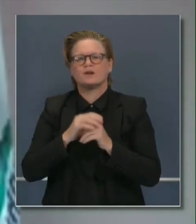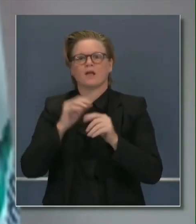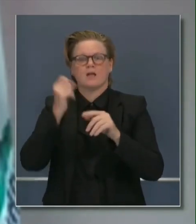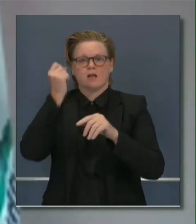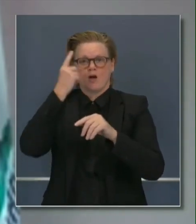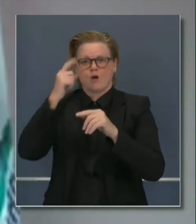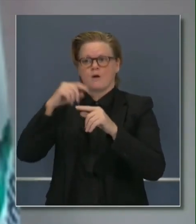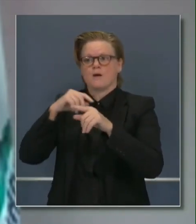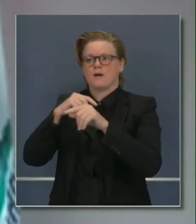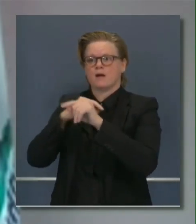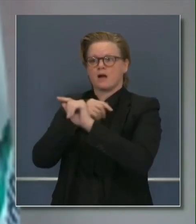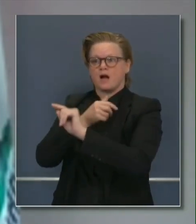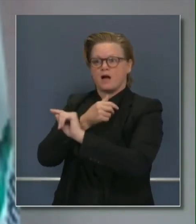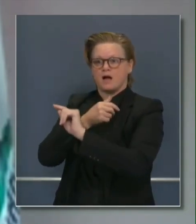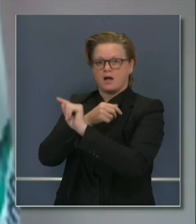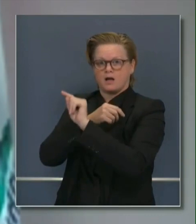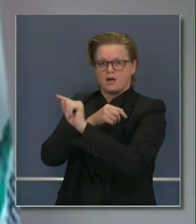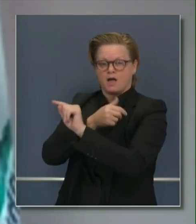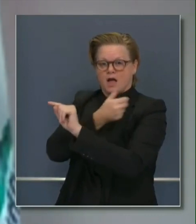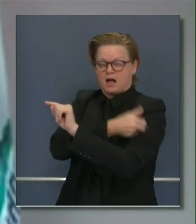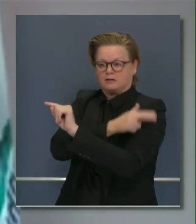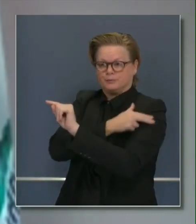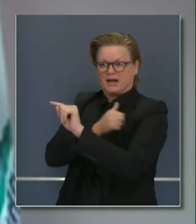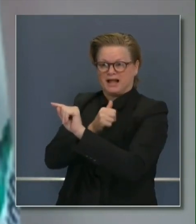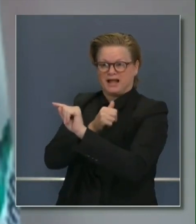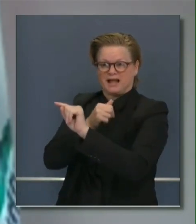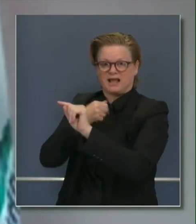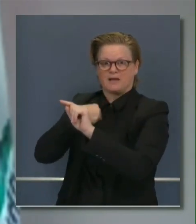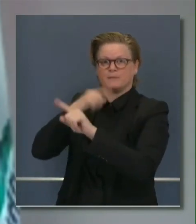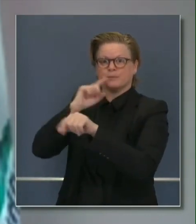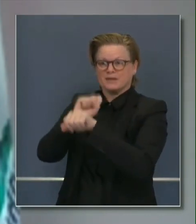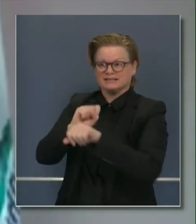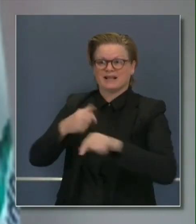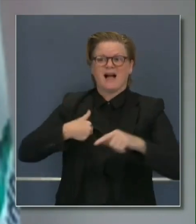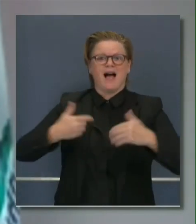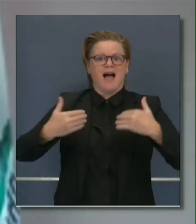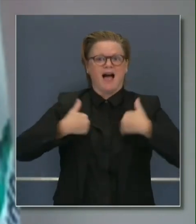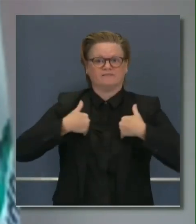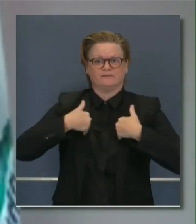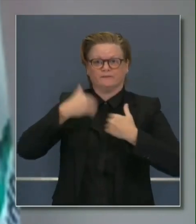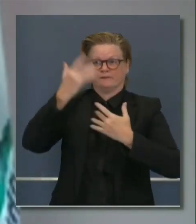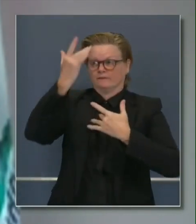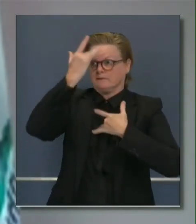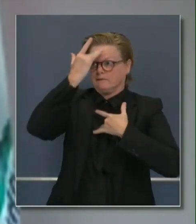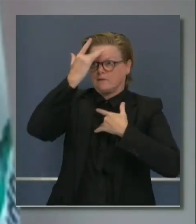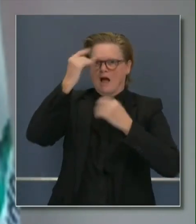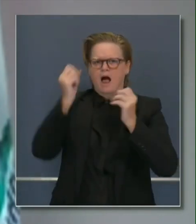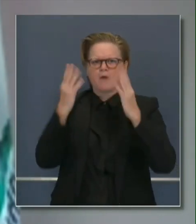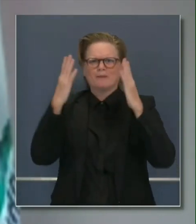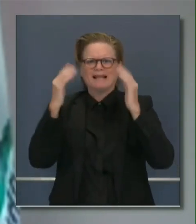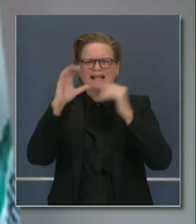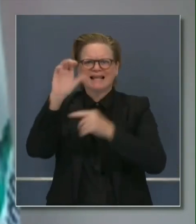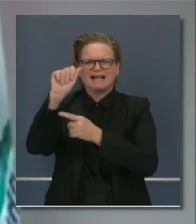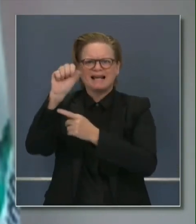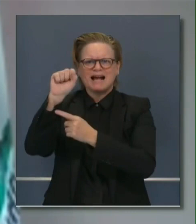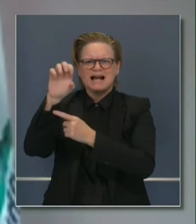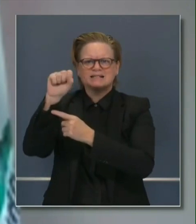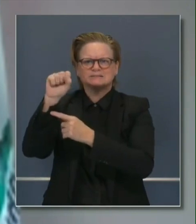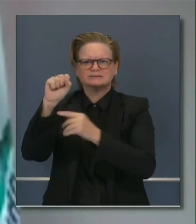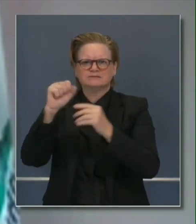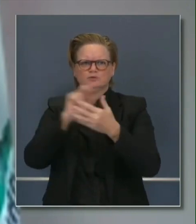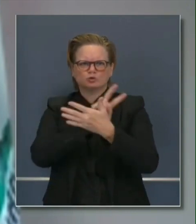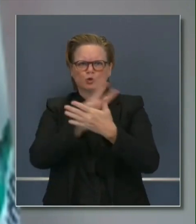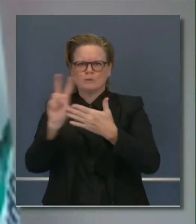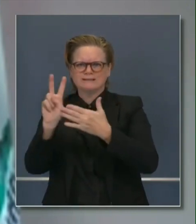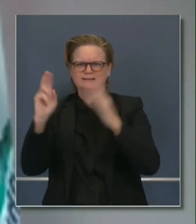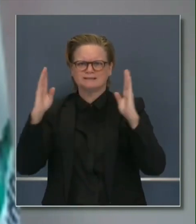from the time that we register those cases at about 12%. And then within about a week and